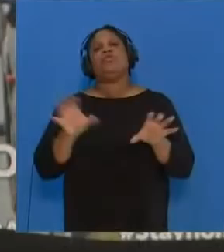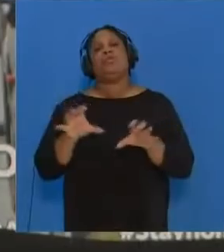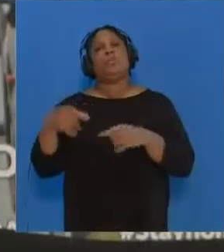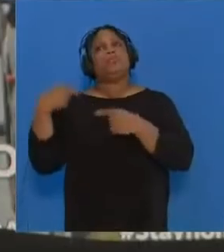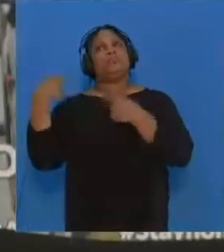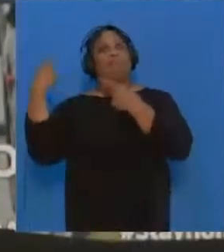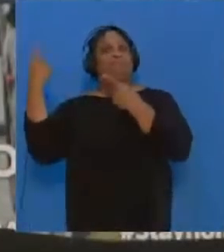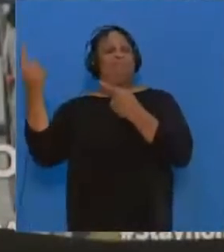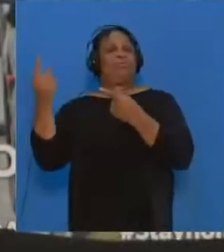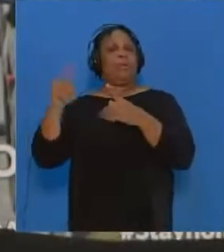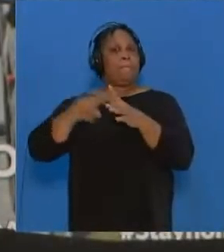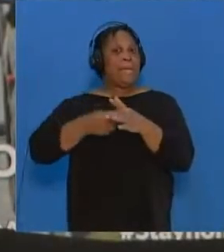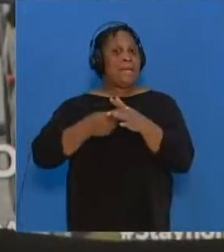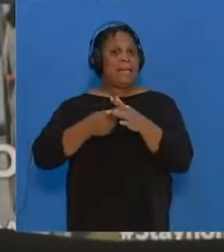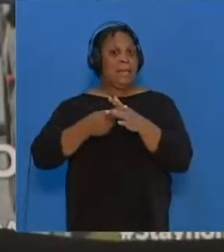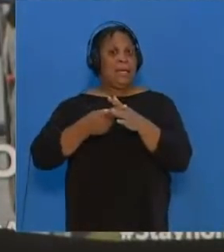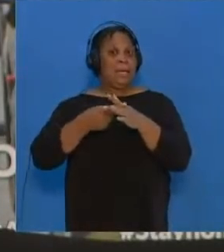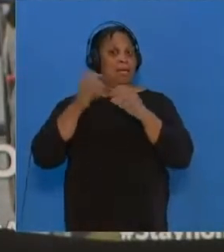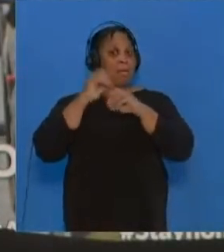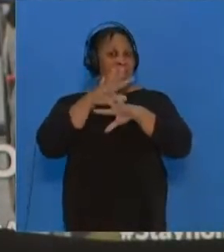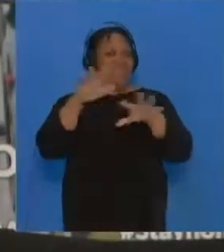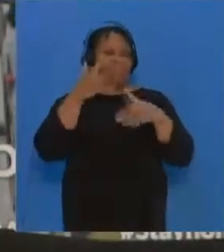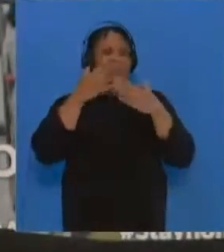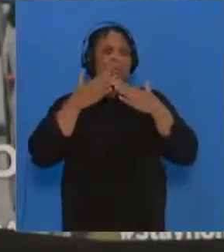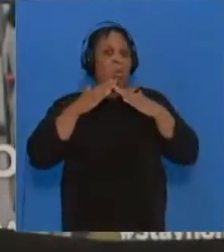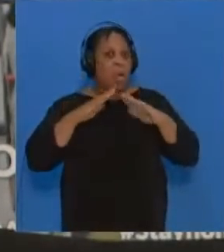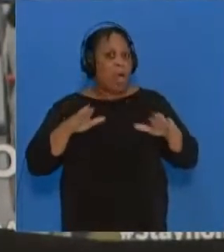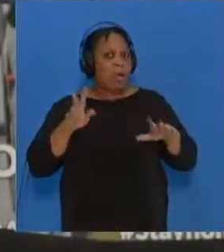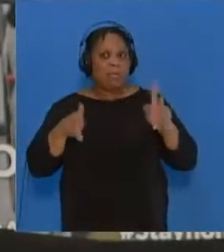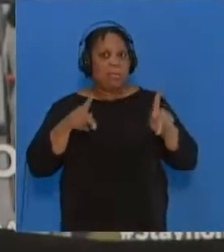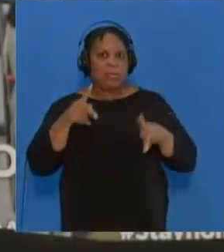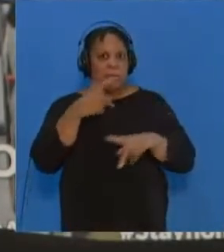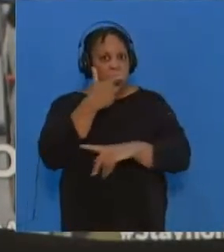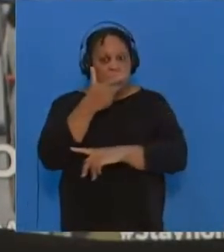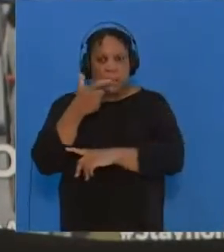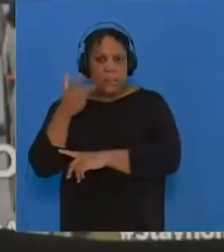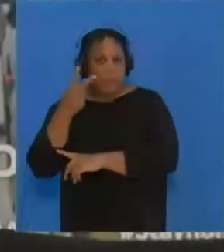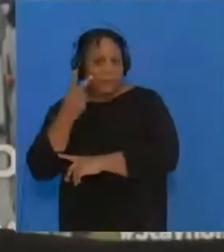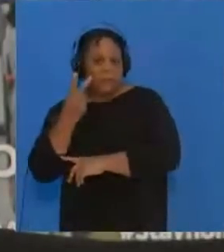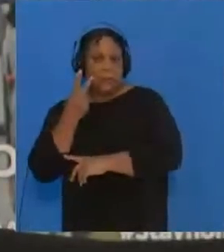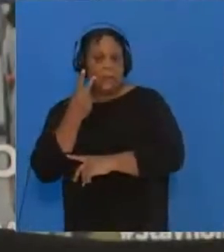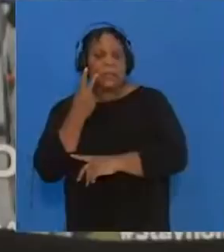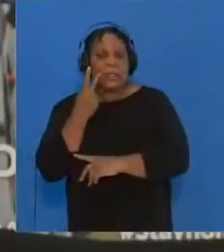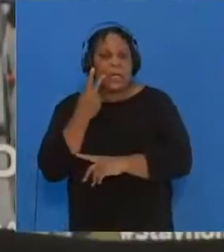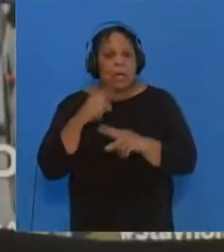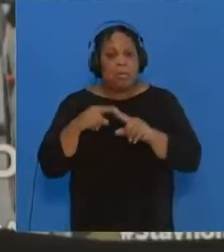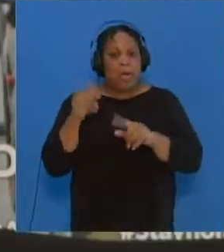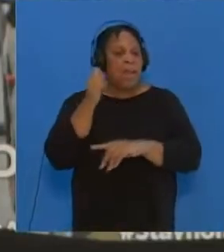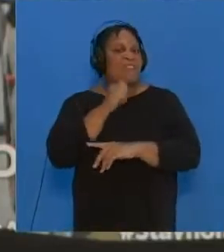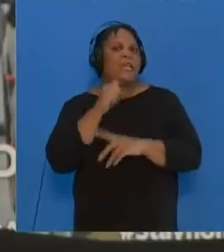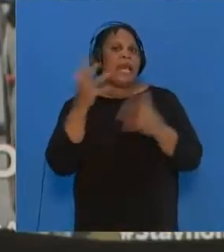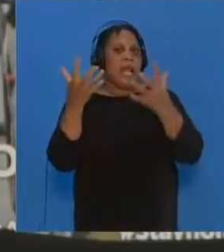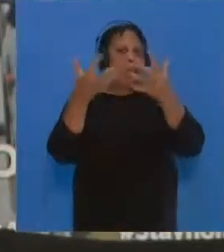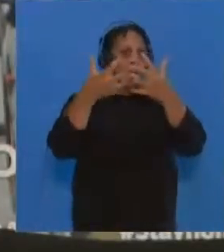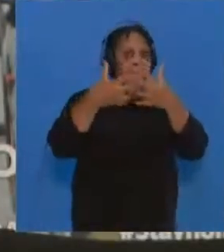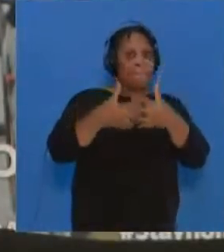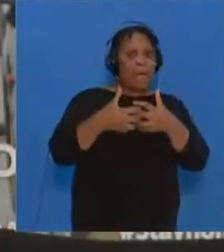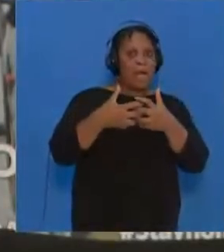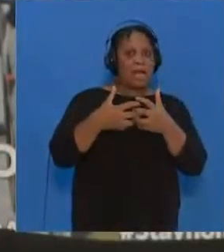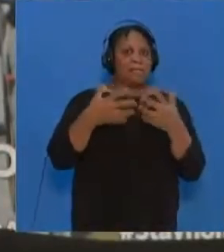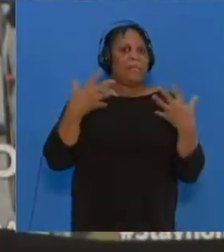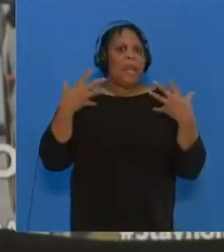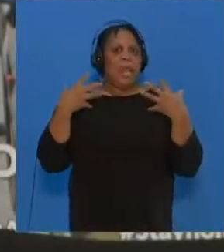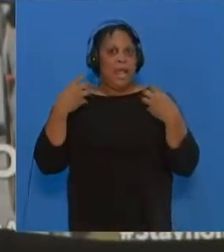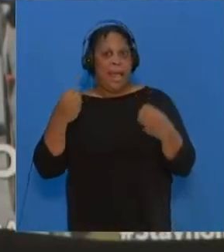since the beginning of the pandemic, because it's quiet and people don't see it. But every day, the combined entities from health